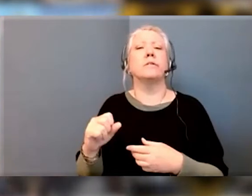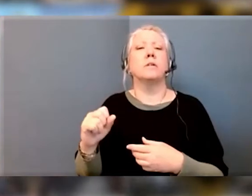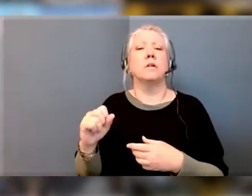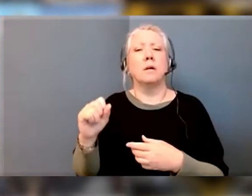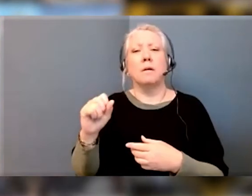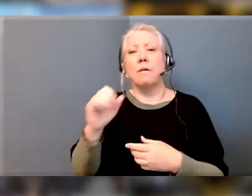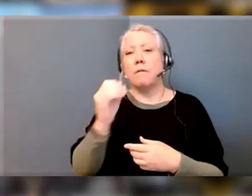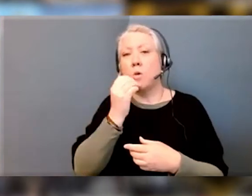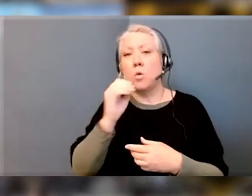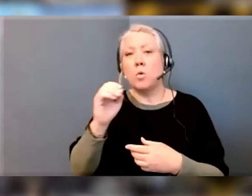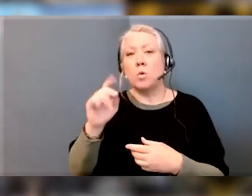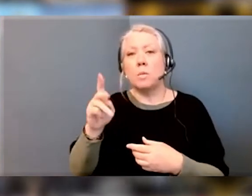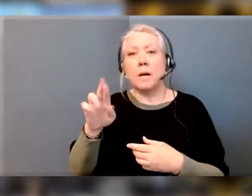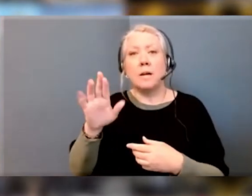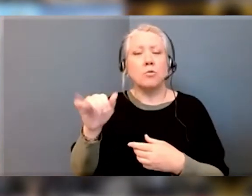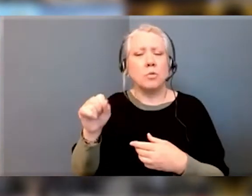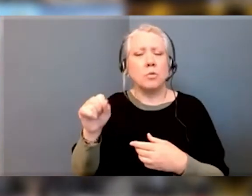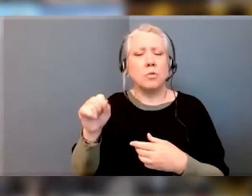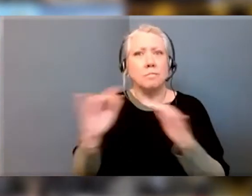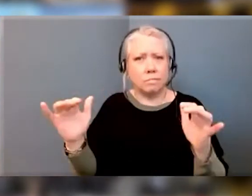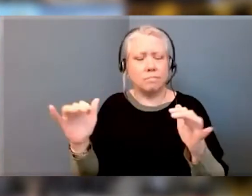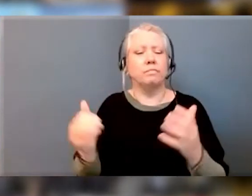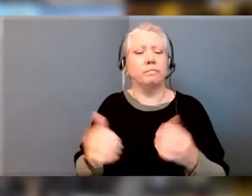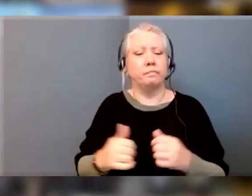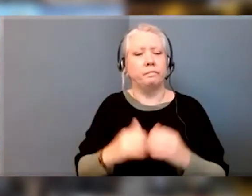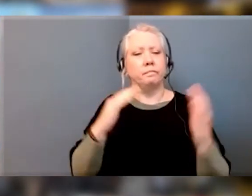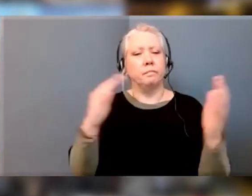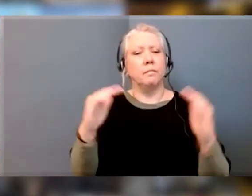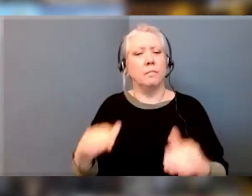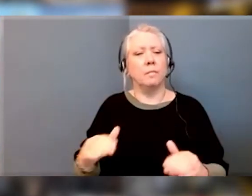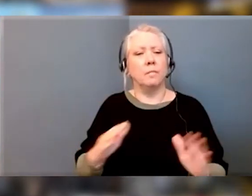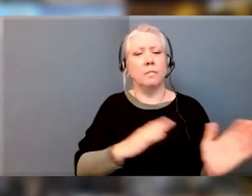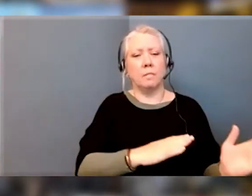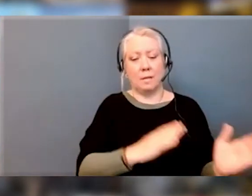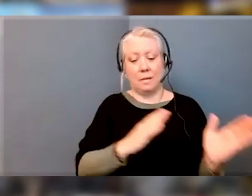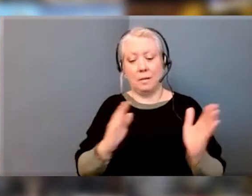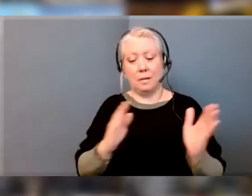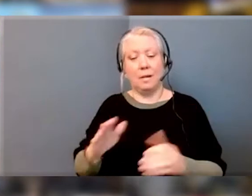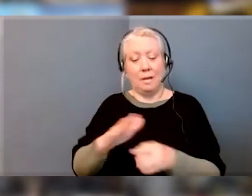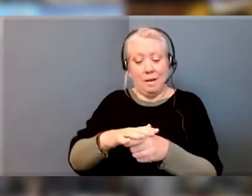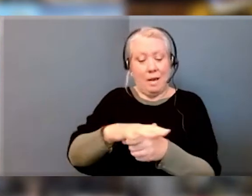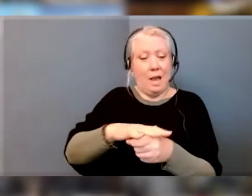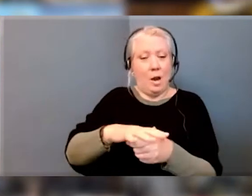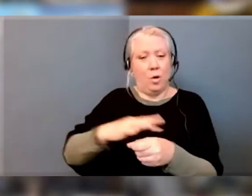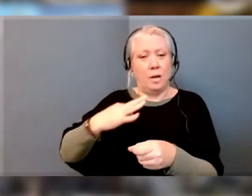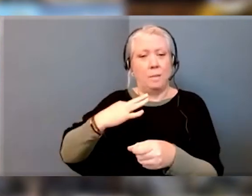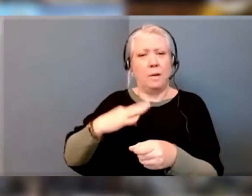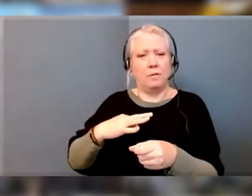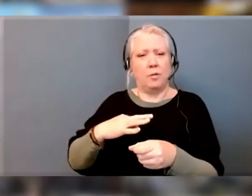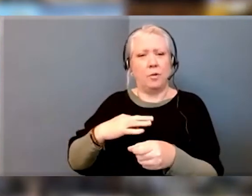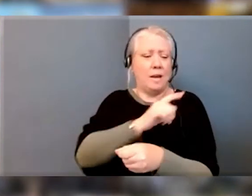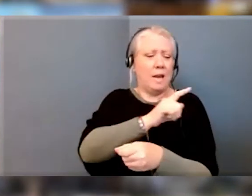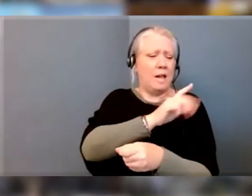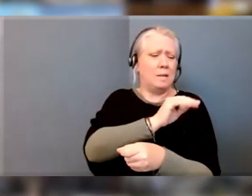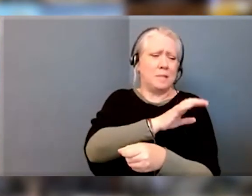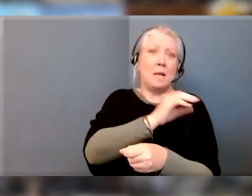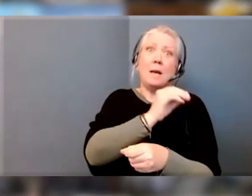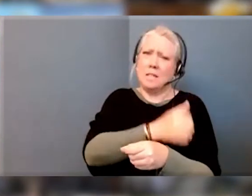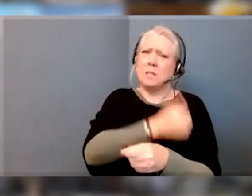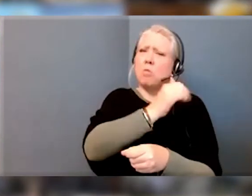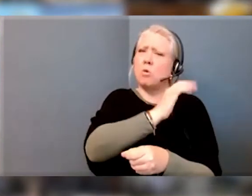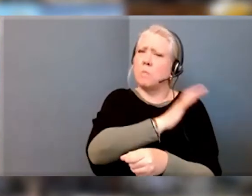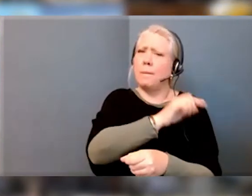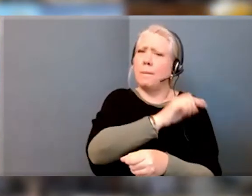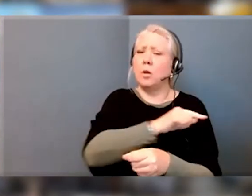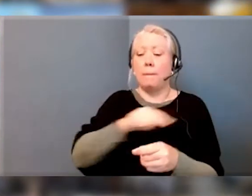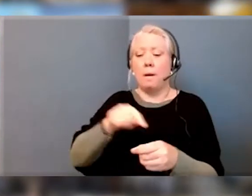slide, the next category is area benefit, which is not as common as LMC, but it's still an important part of